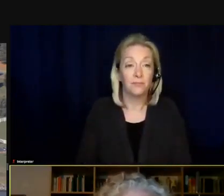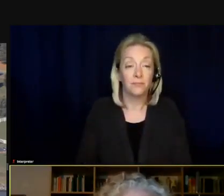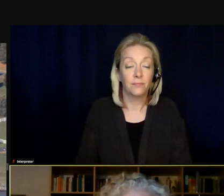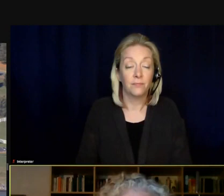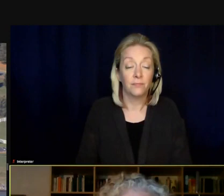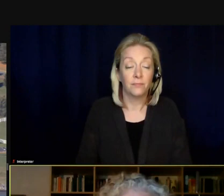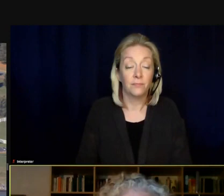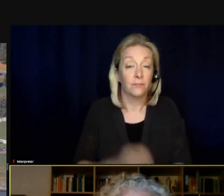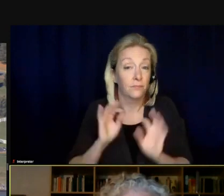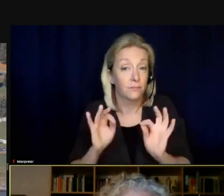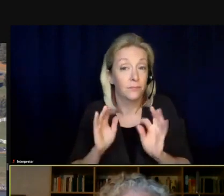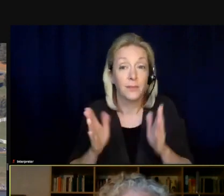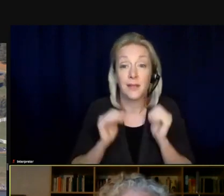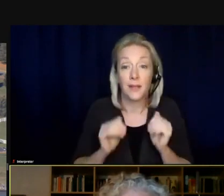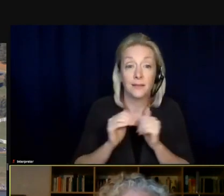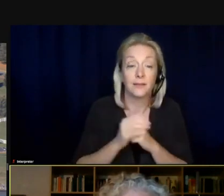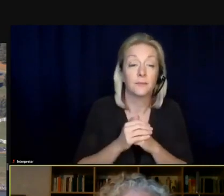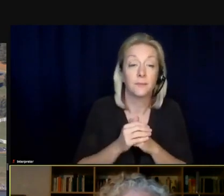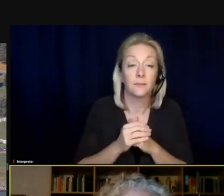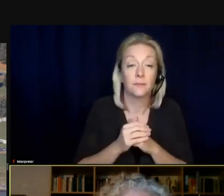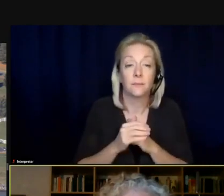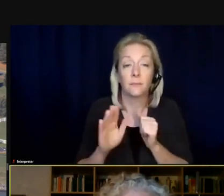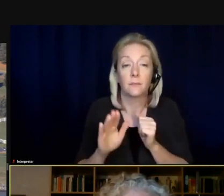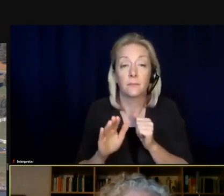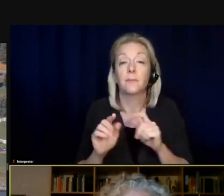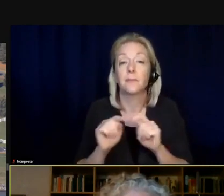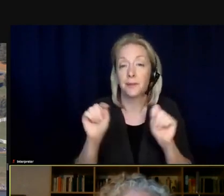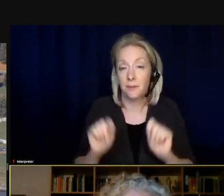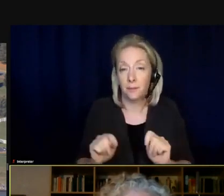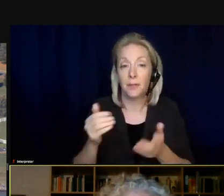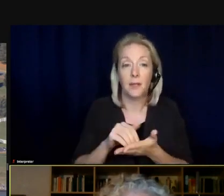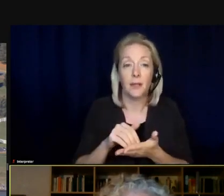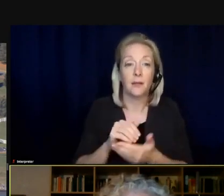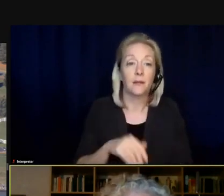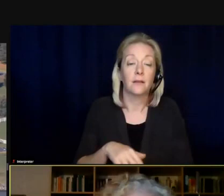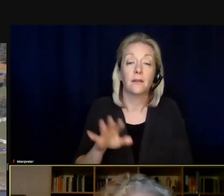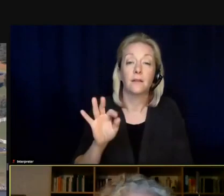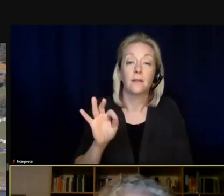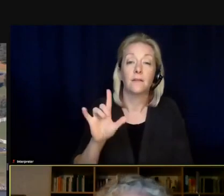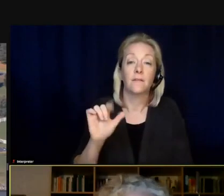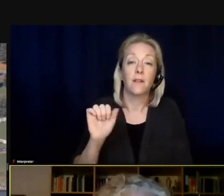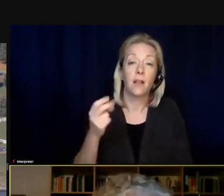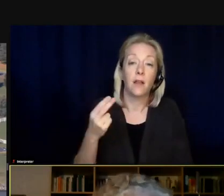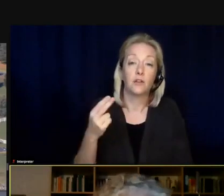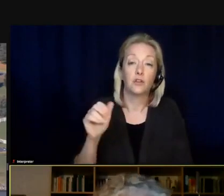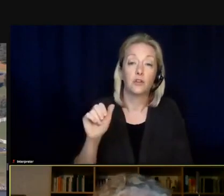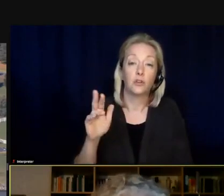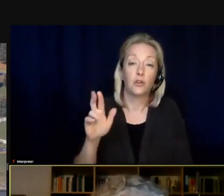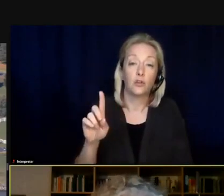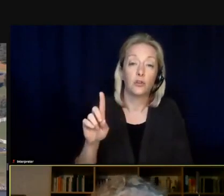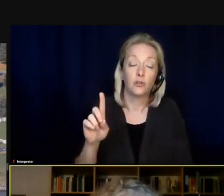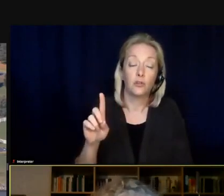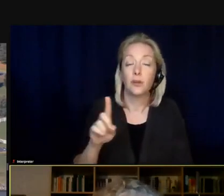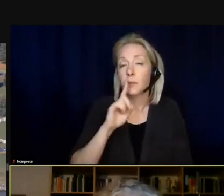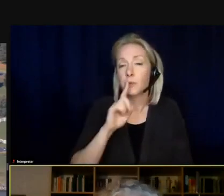Now the next one I want to show you here in the templates is flashcards. And I'm sure all of you at some